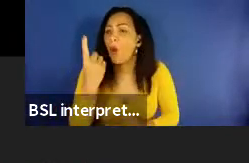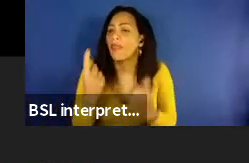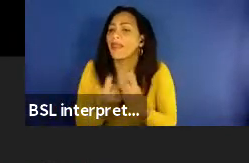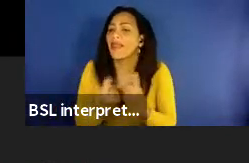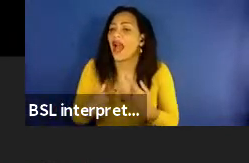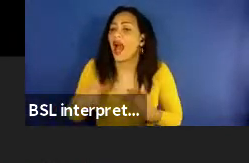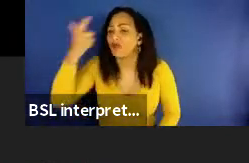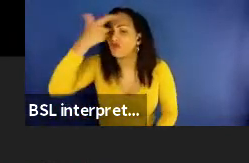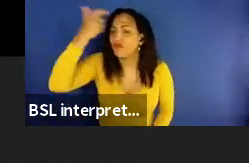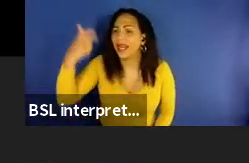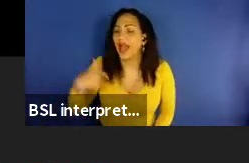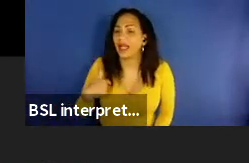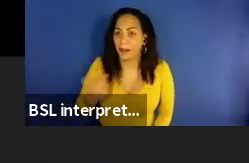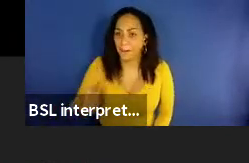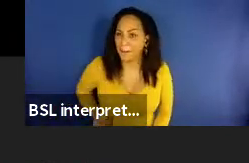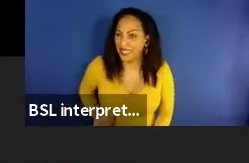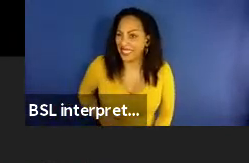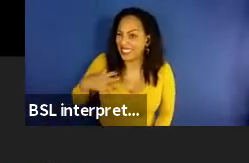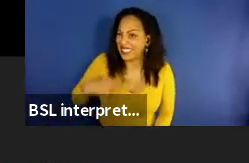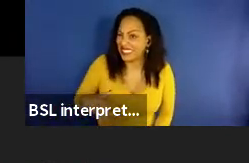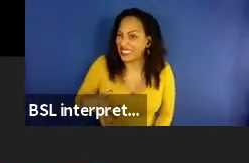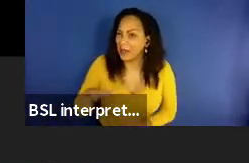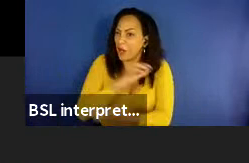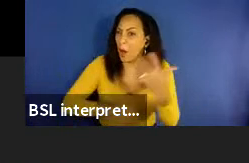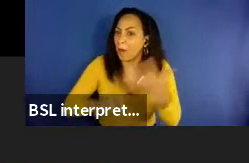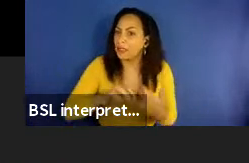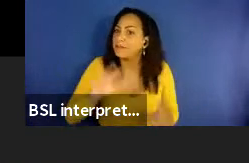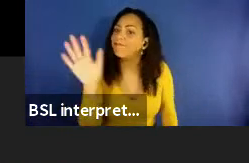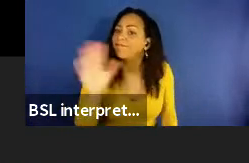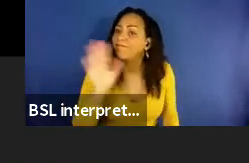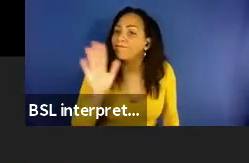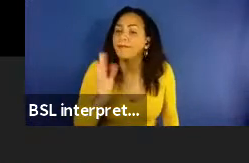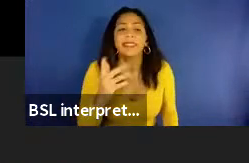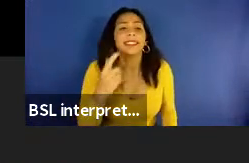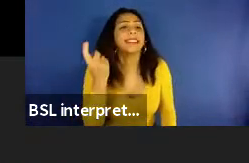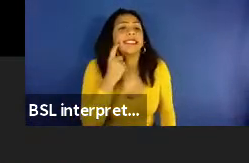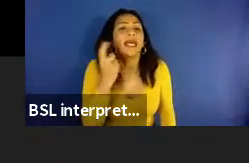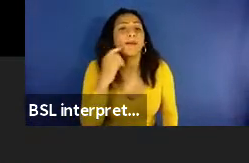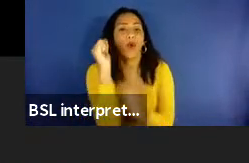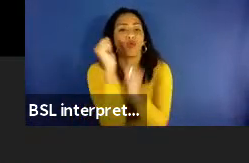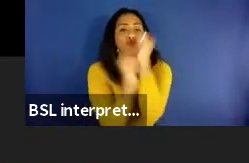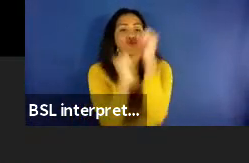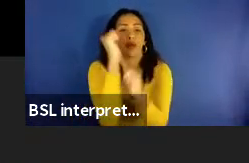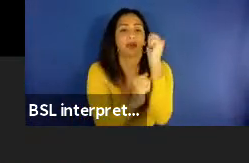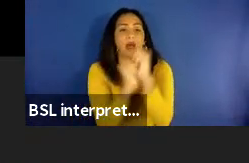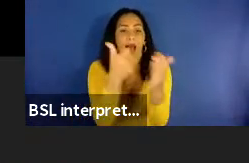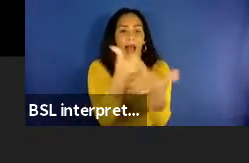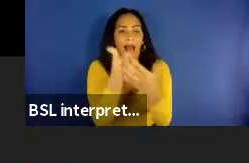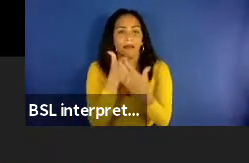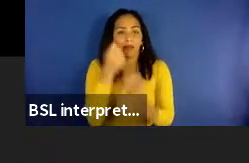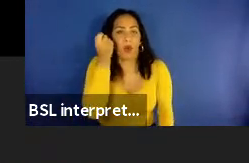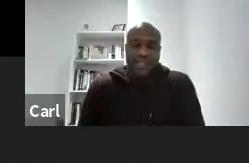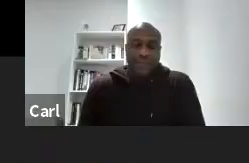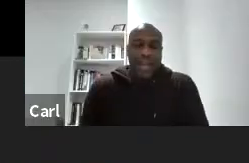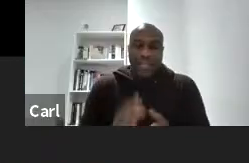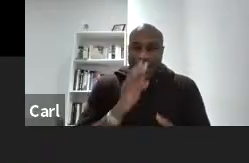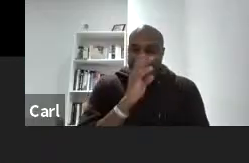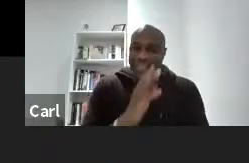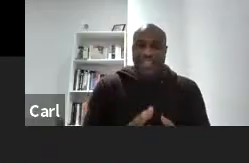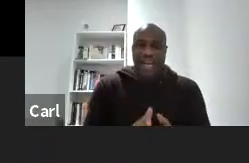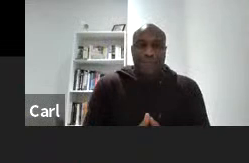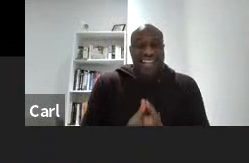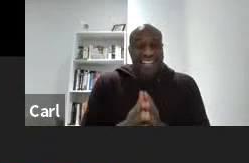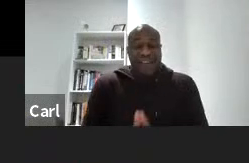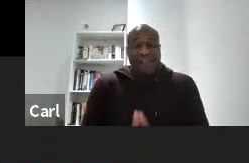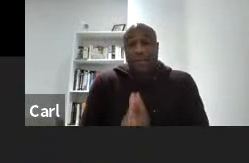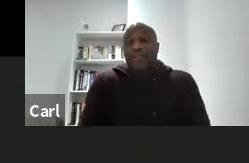doesn't need to be complicated. There is a very simple framework that can be followed to help you understand how to take an idea forward. And key